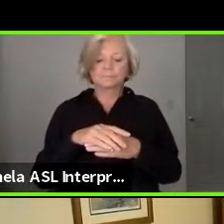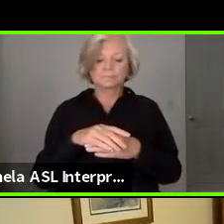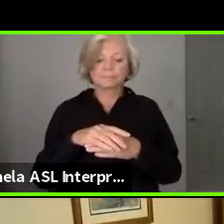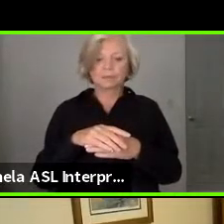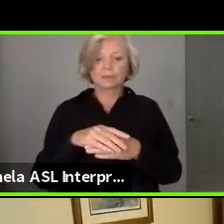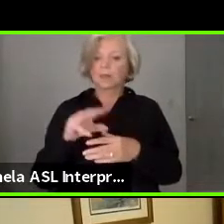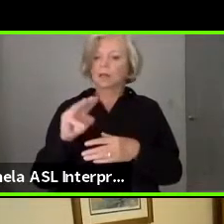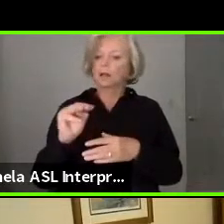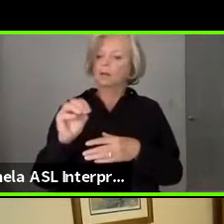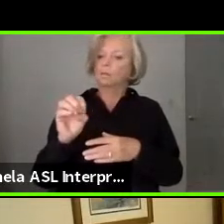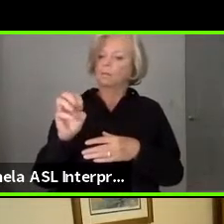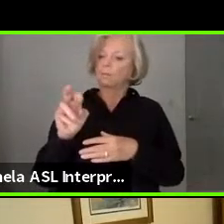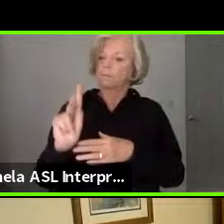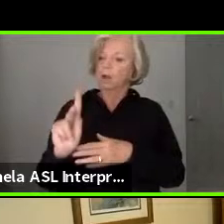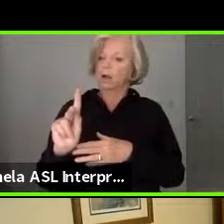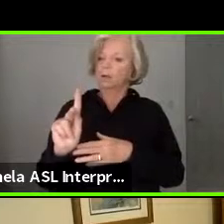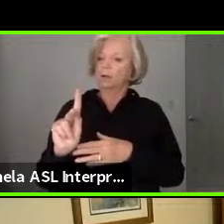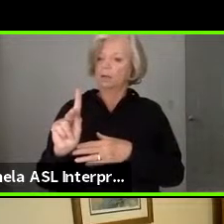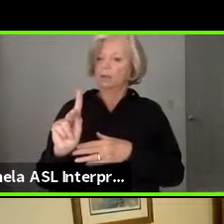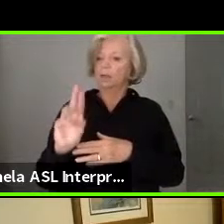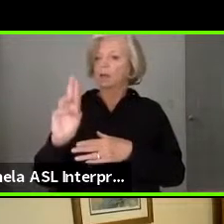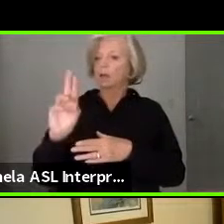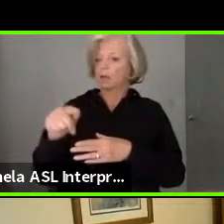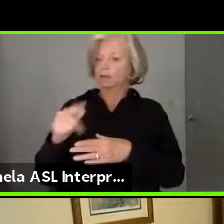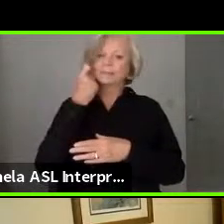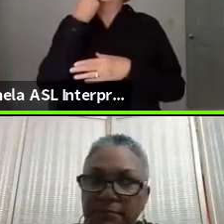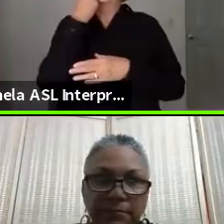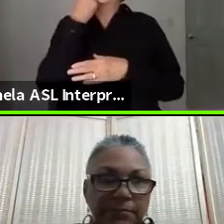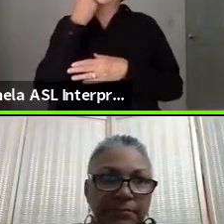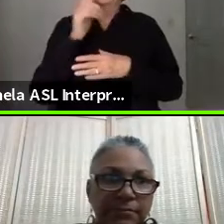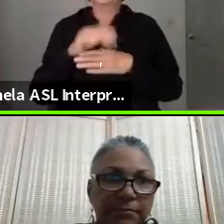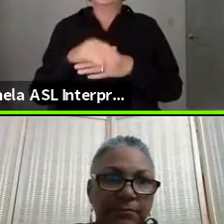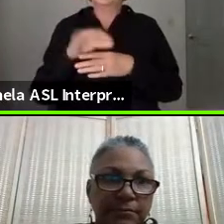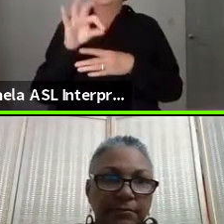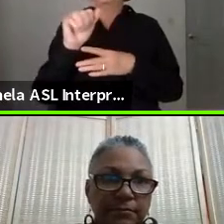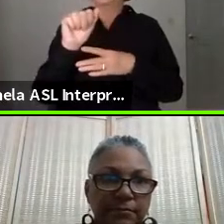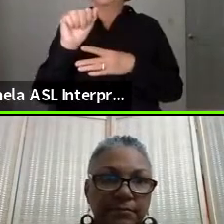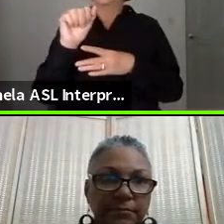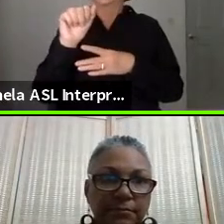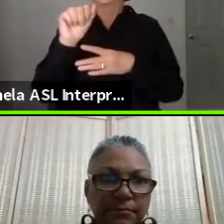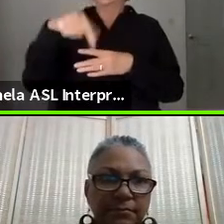mock-up of our recent FAQ card.